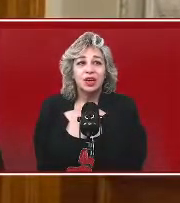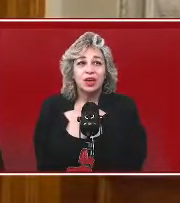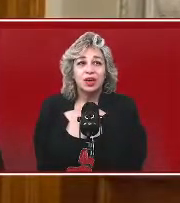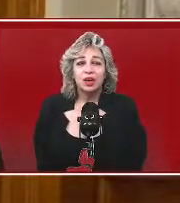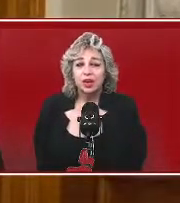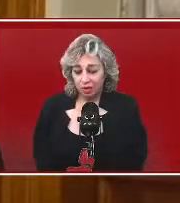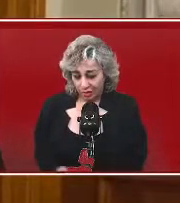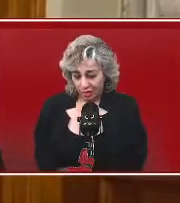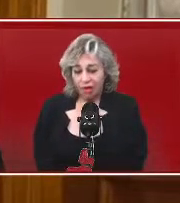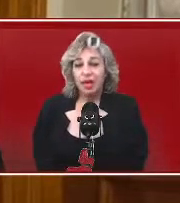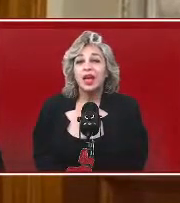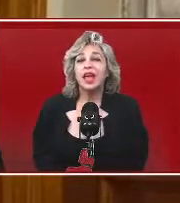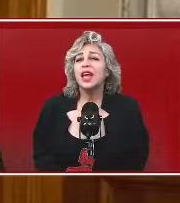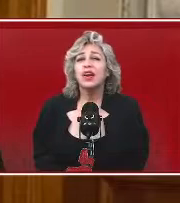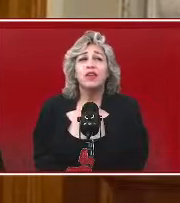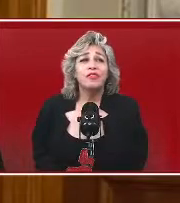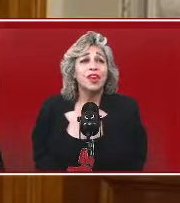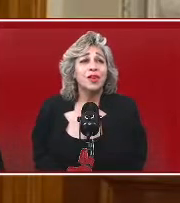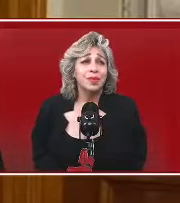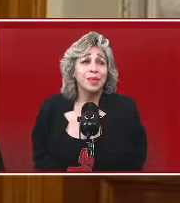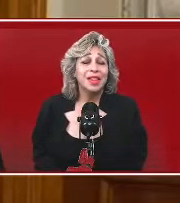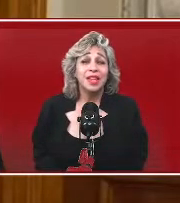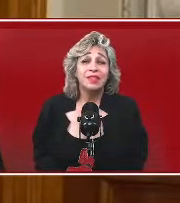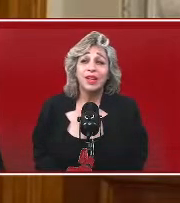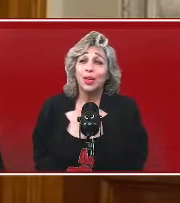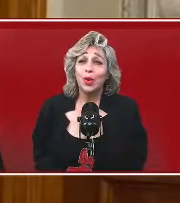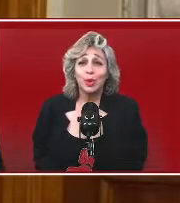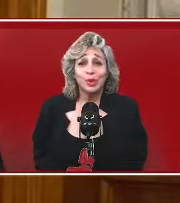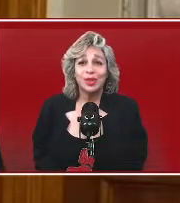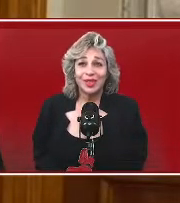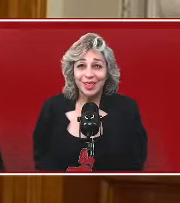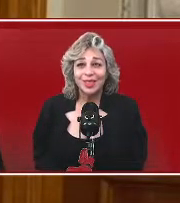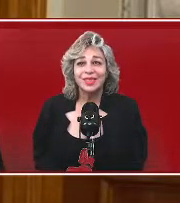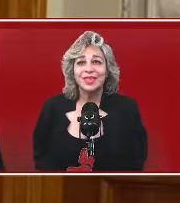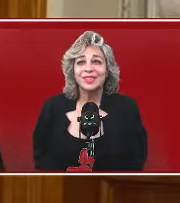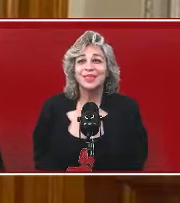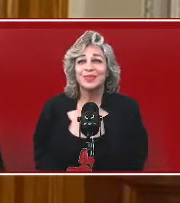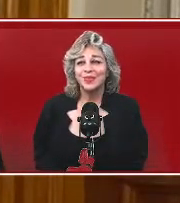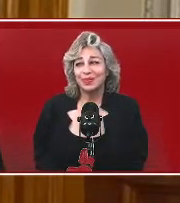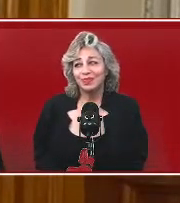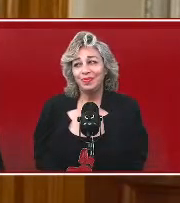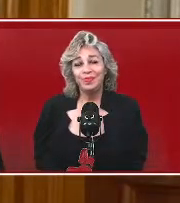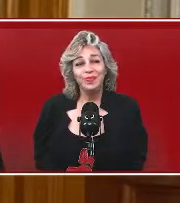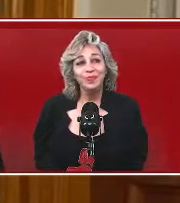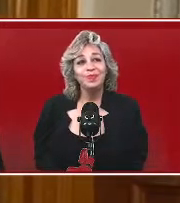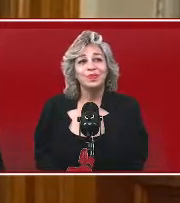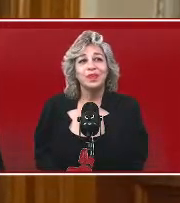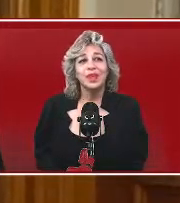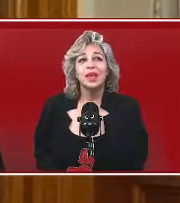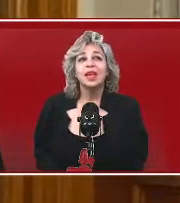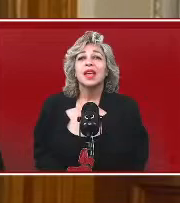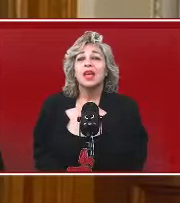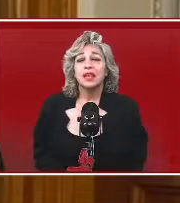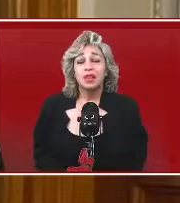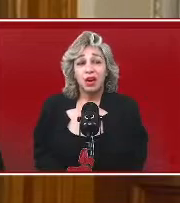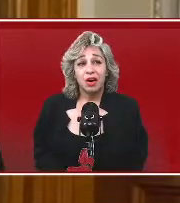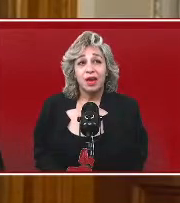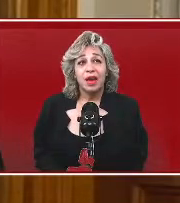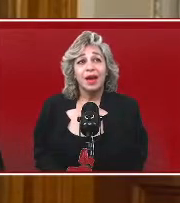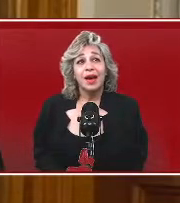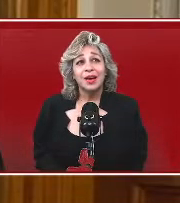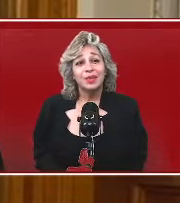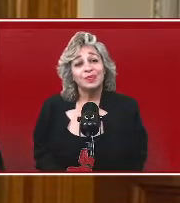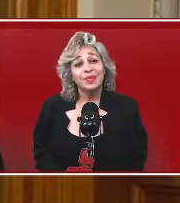queridísimos adultos mayores. And our very beloved older adults. Ancianos respetables.